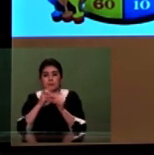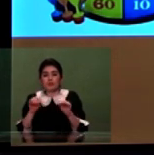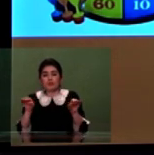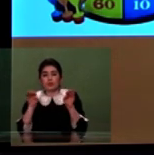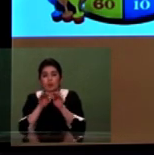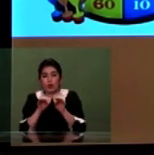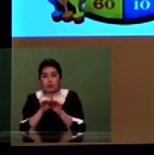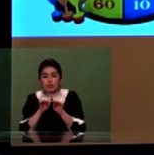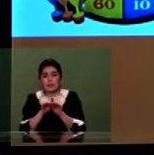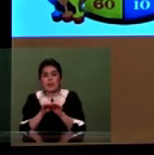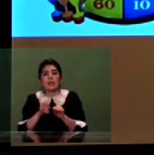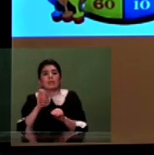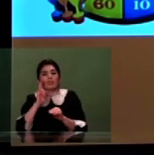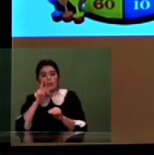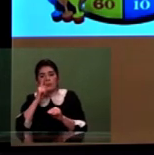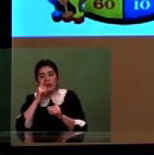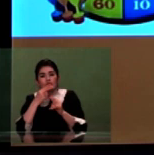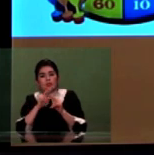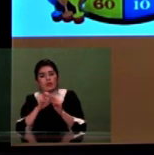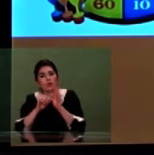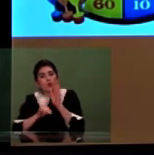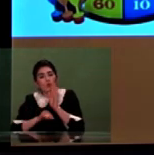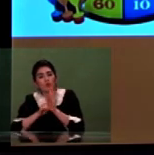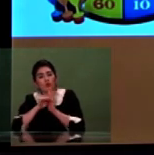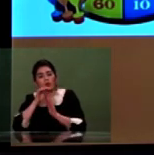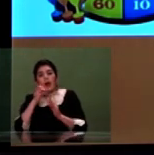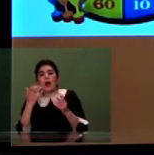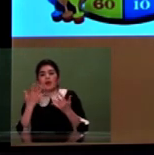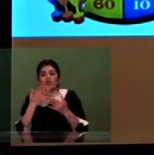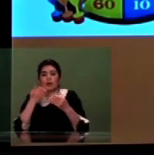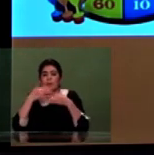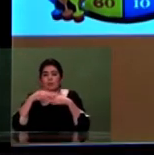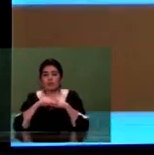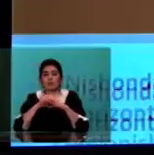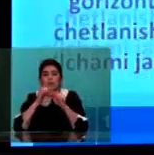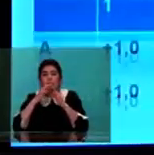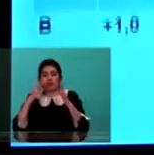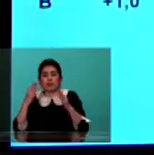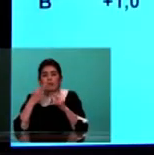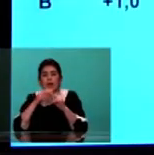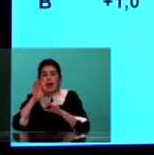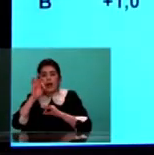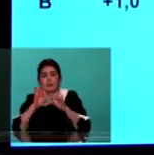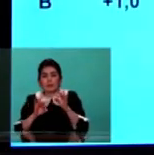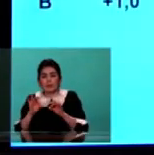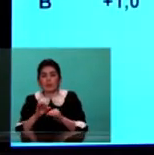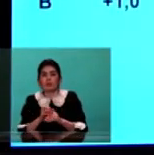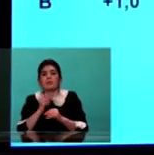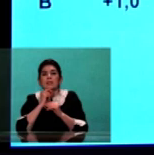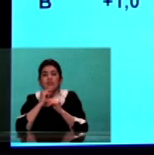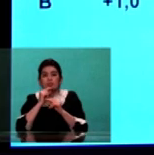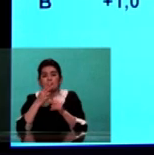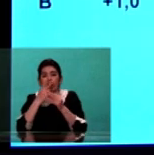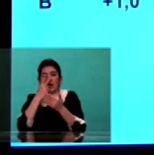solishtirildi. Kimning natijasi yaxshiroq? Buni qanday matematik kattalik aniqlaydi?